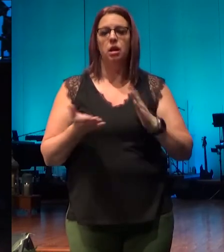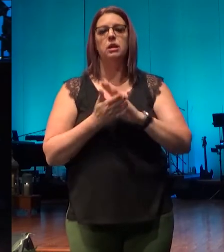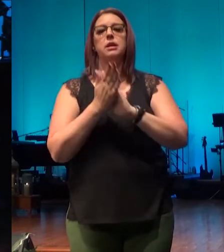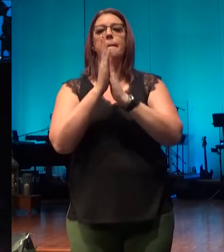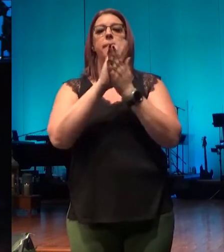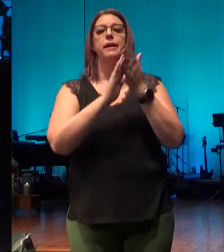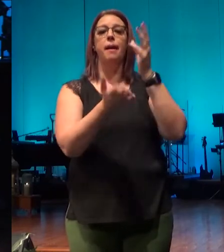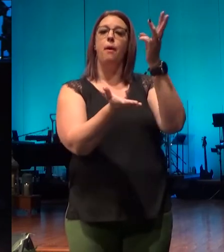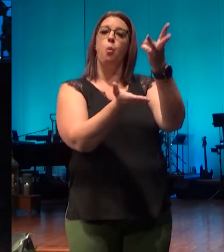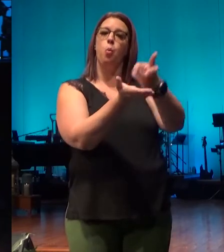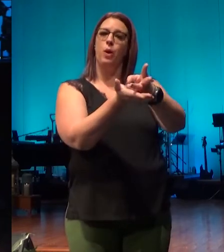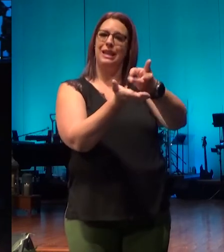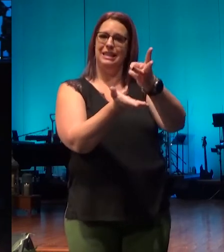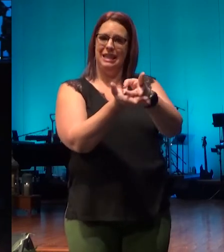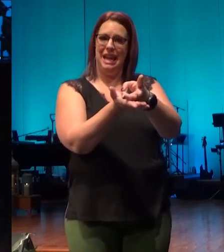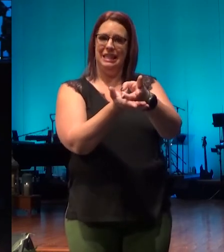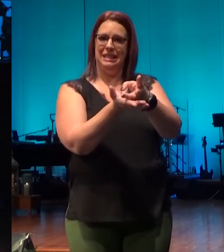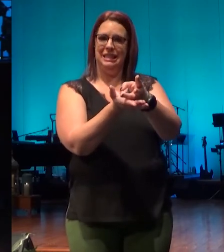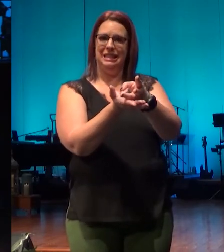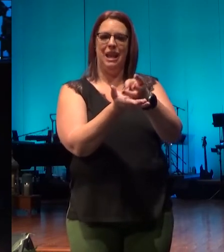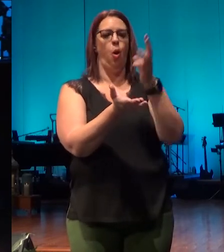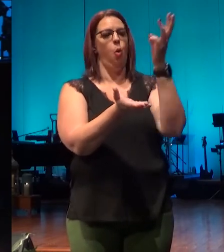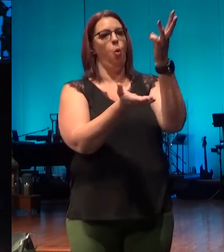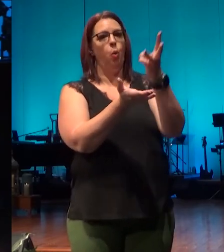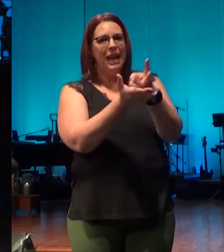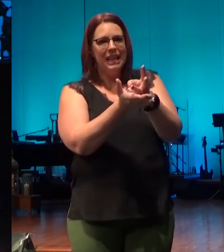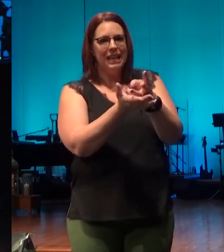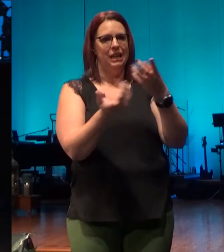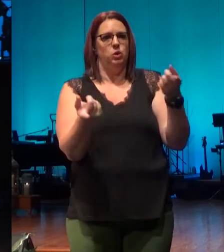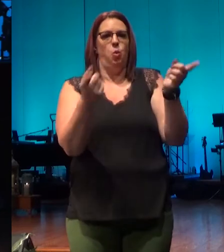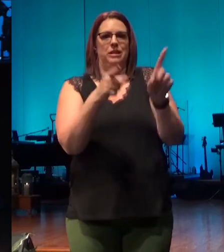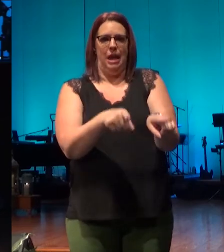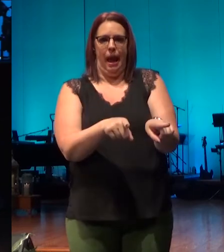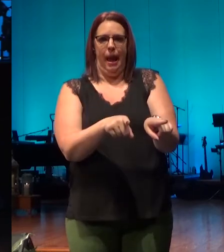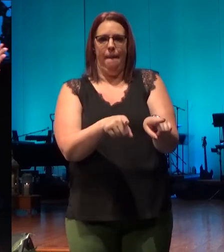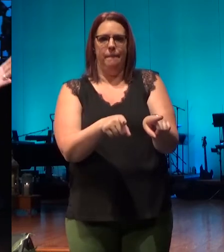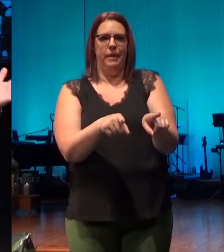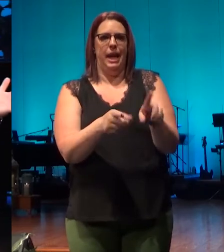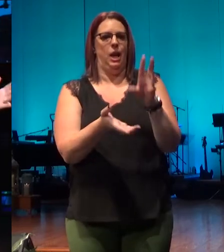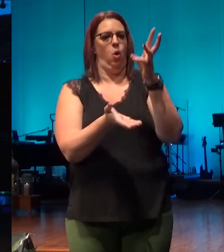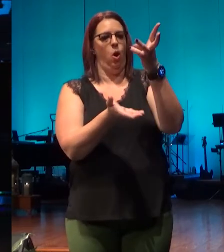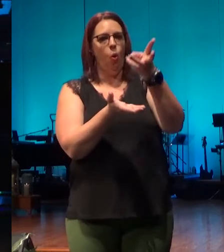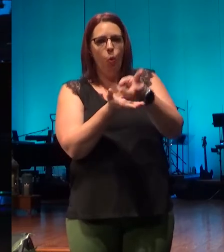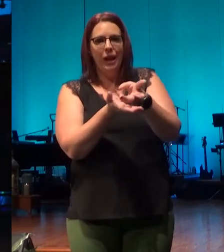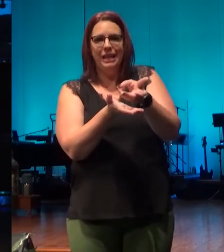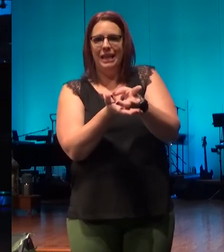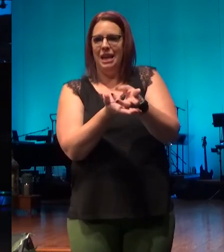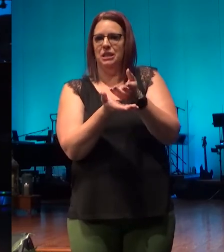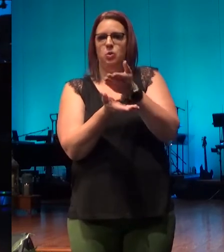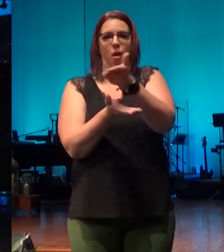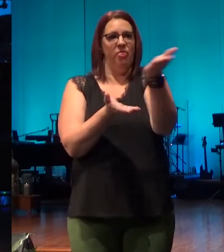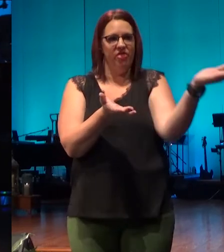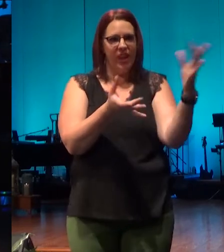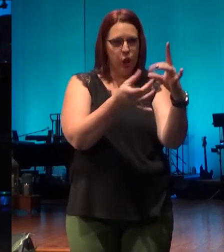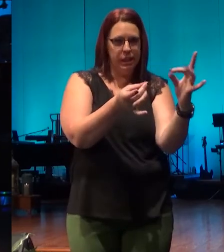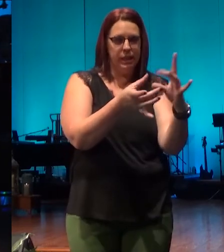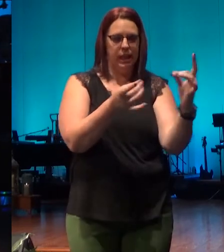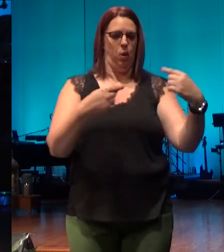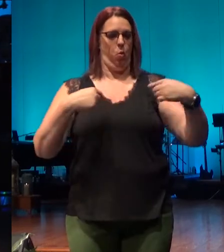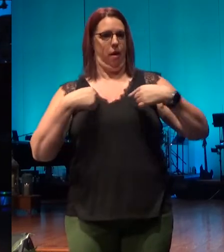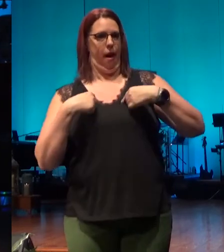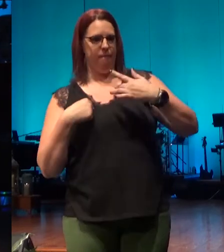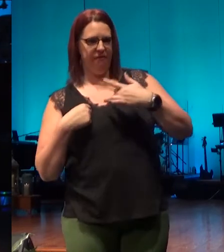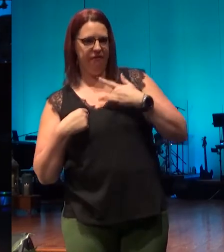part of sacred listening is just witnessing what's happening, witnessing what they're saying, witnessing what I'm feeling and